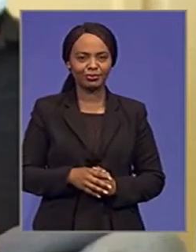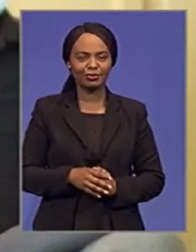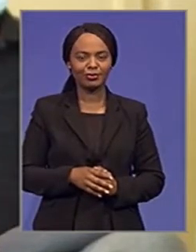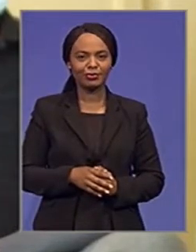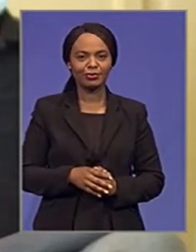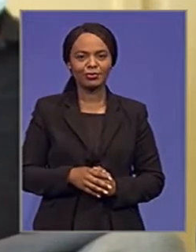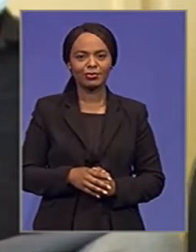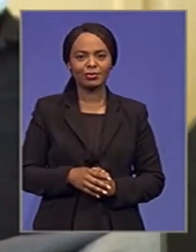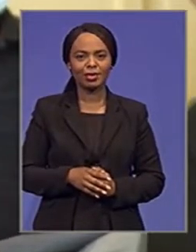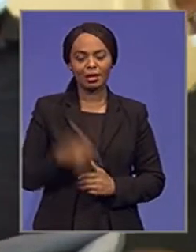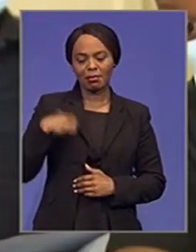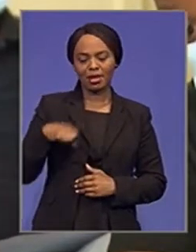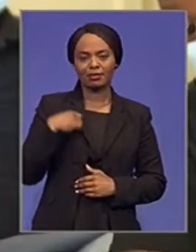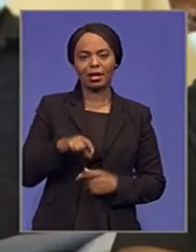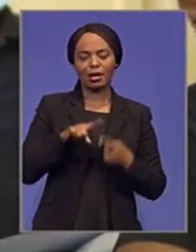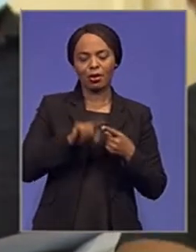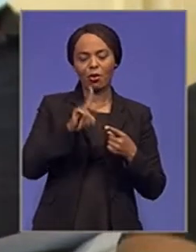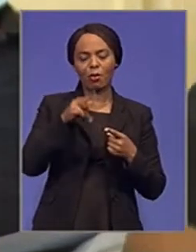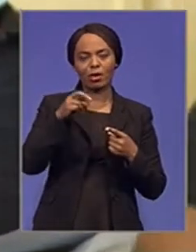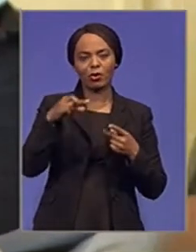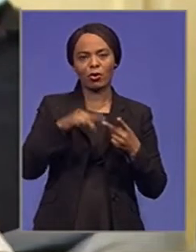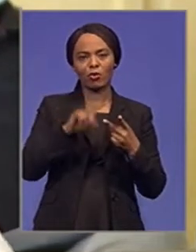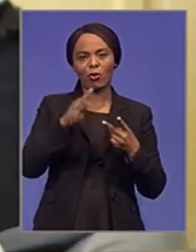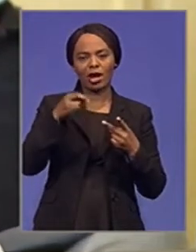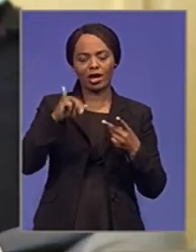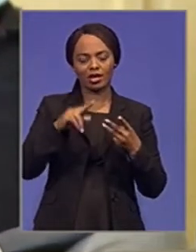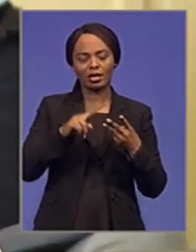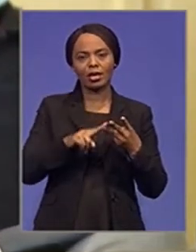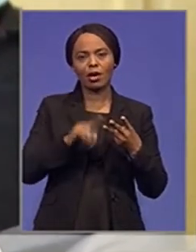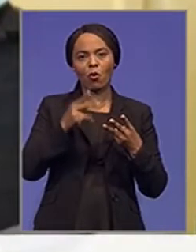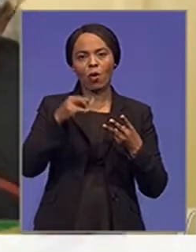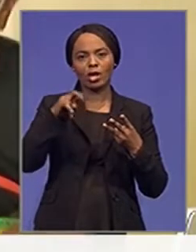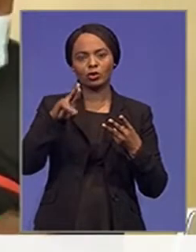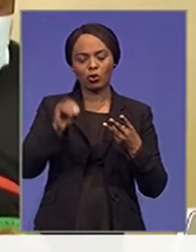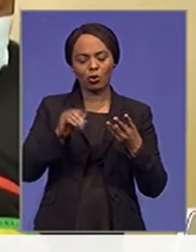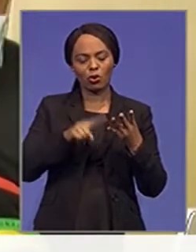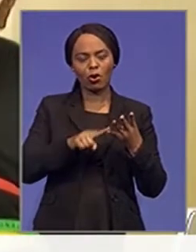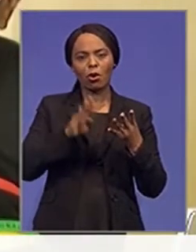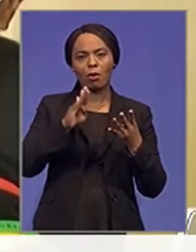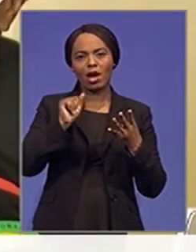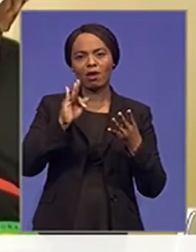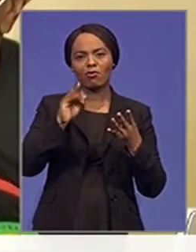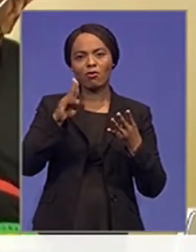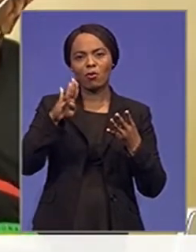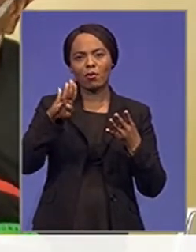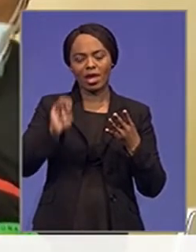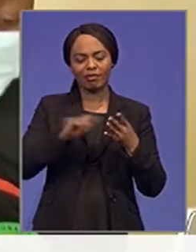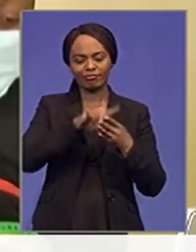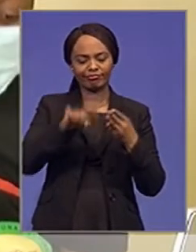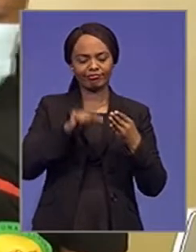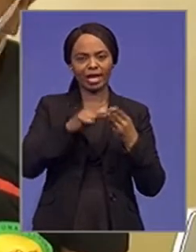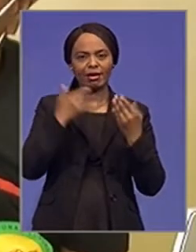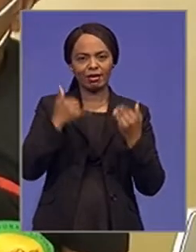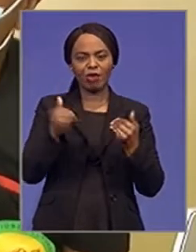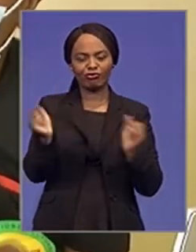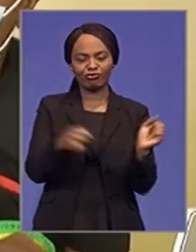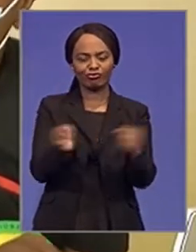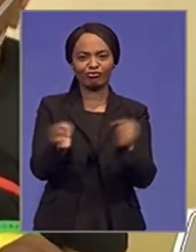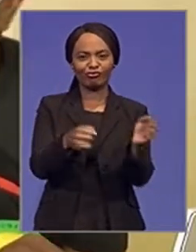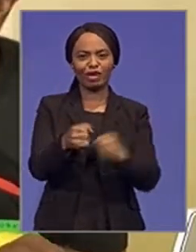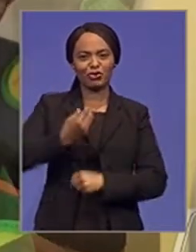Masepala wa Kopanong Mohokare Ngwathe le wa Mafube e latetse boipiletso bja gore go lebelelwe baswa kudi maemong a bohlokwa